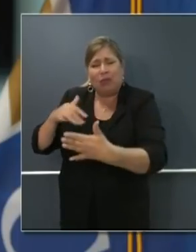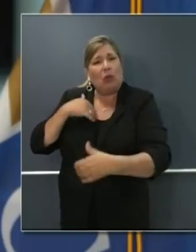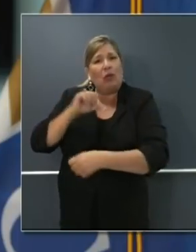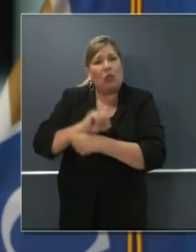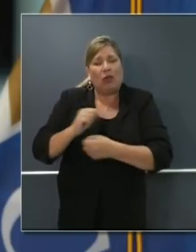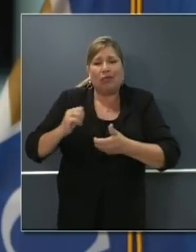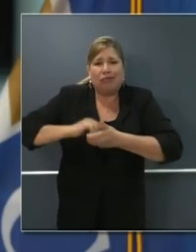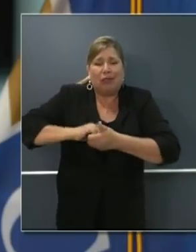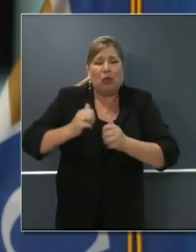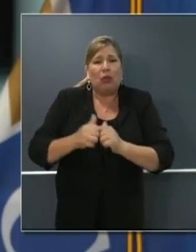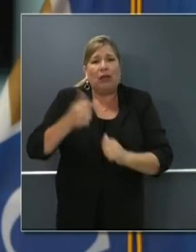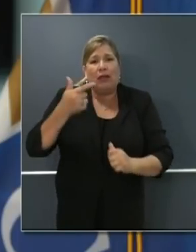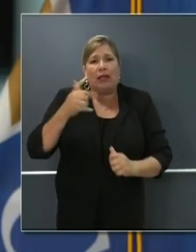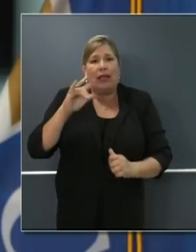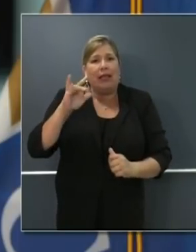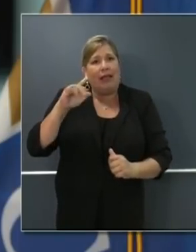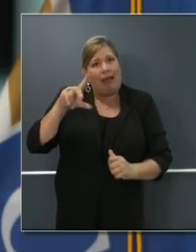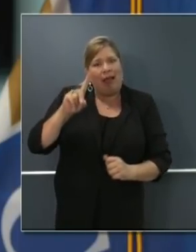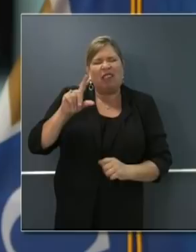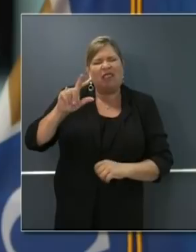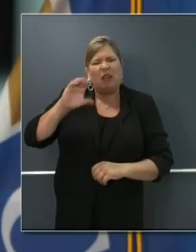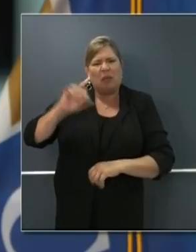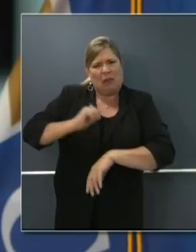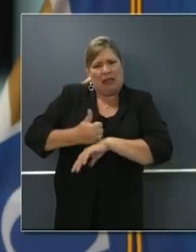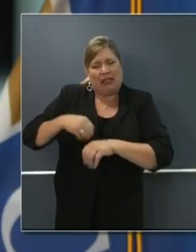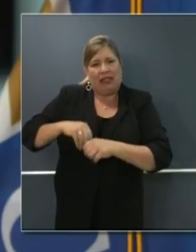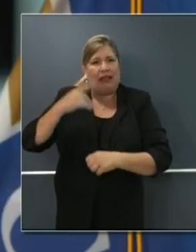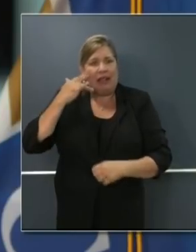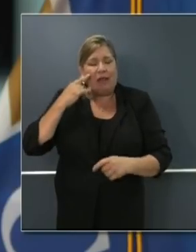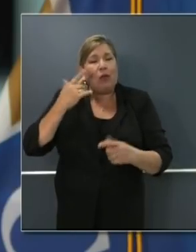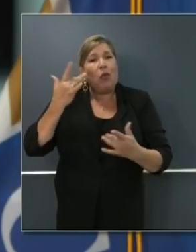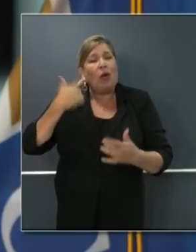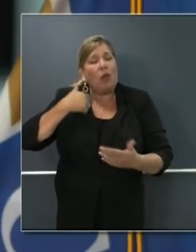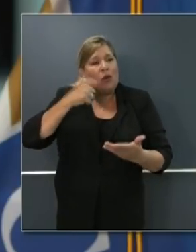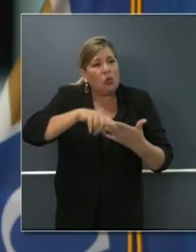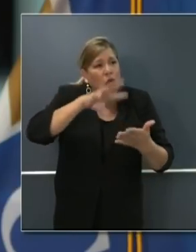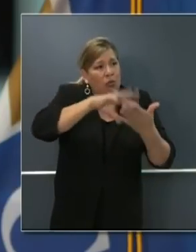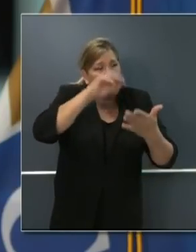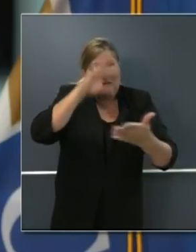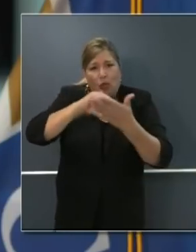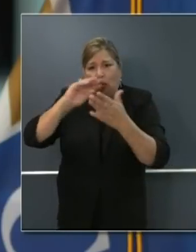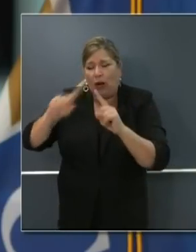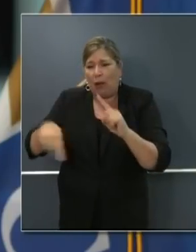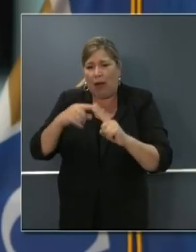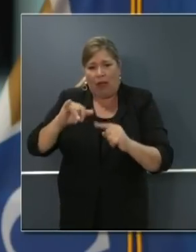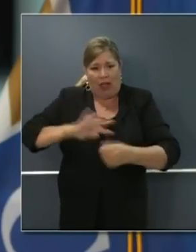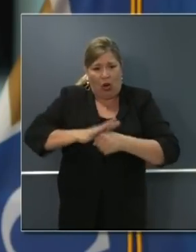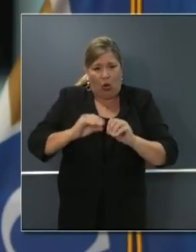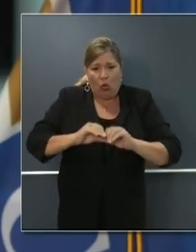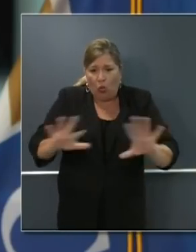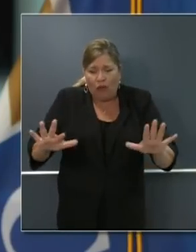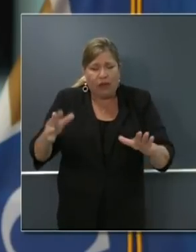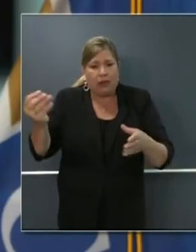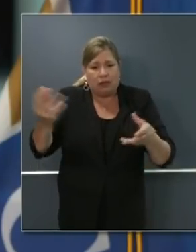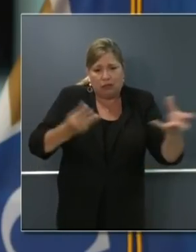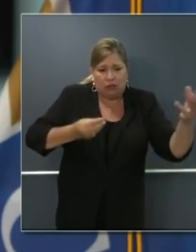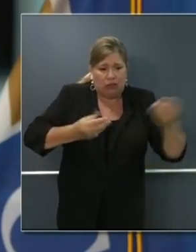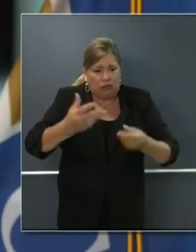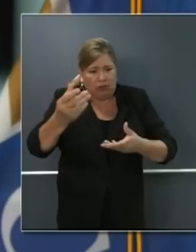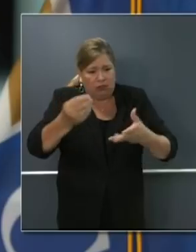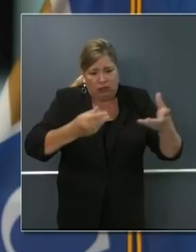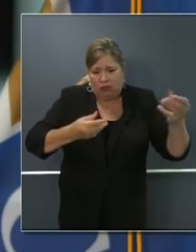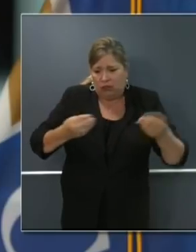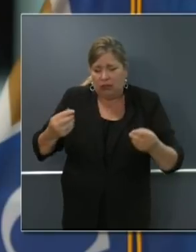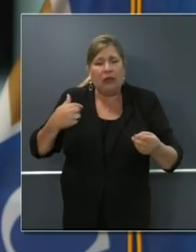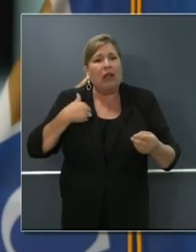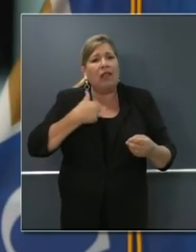company, and all the work we're doing to understand the nature of this disease. Our public health officials have guided the decision-making as it relates to the